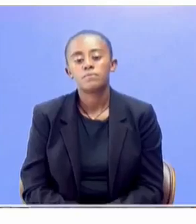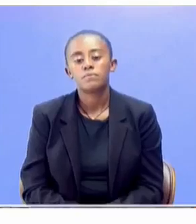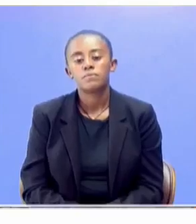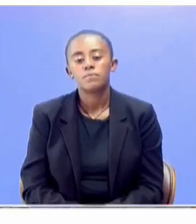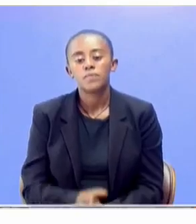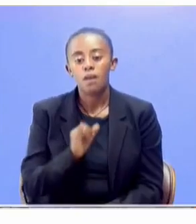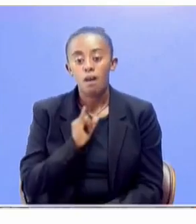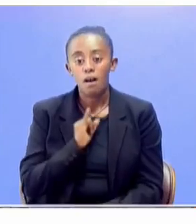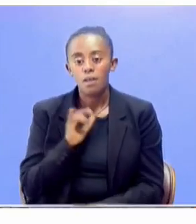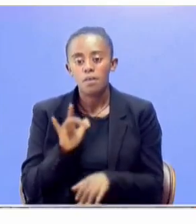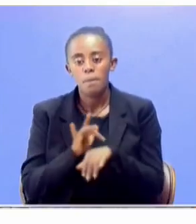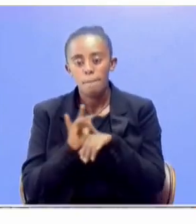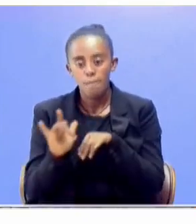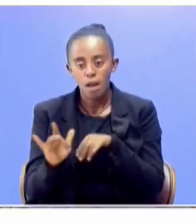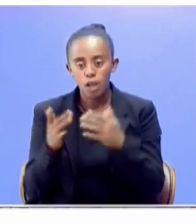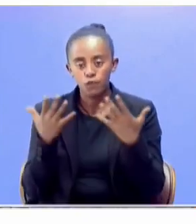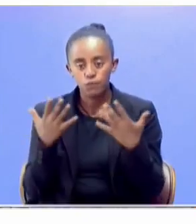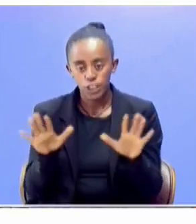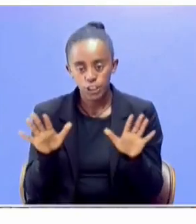blank finish